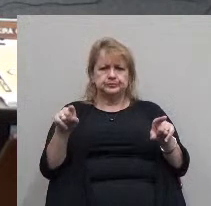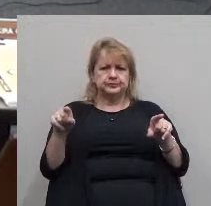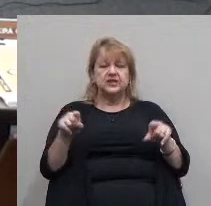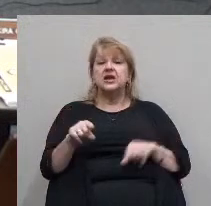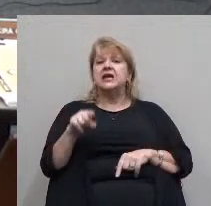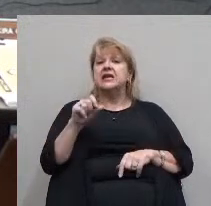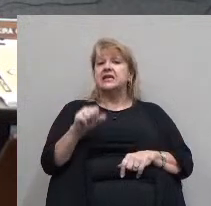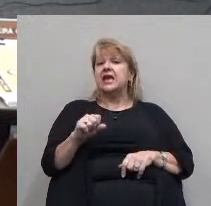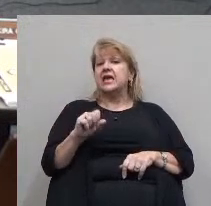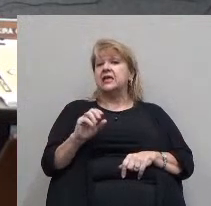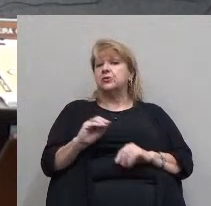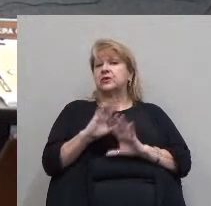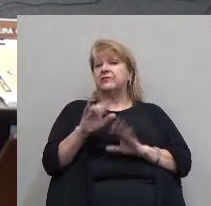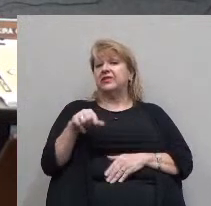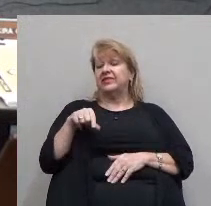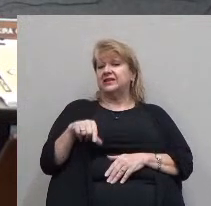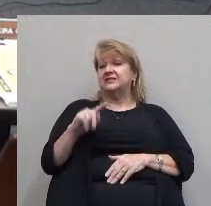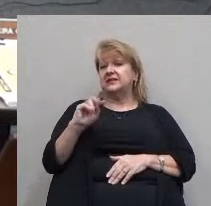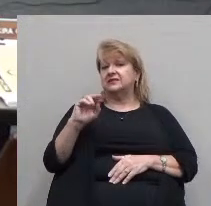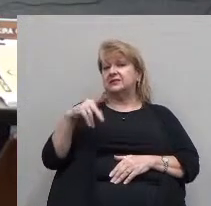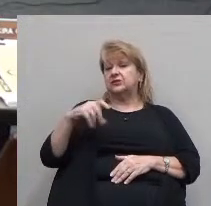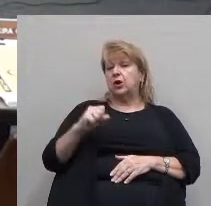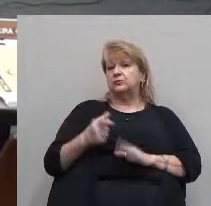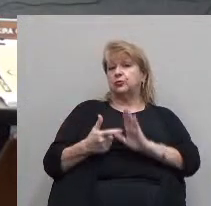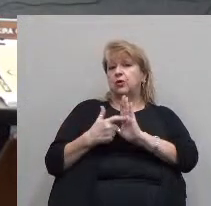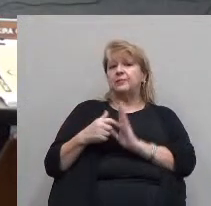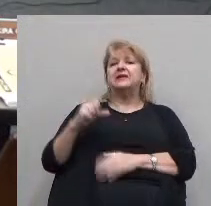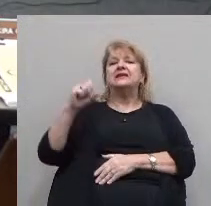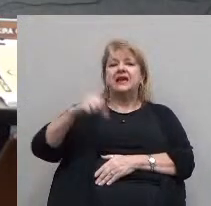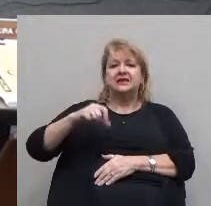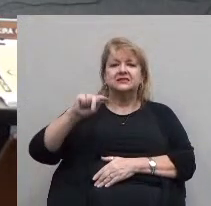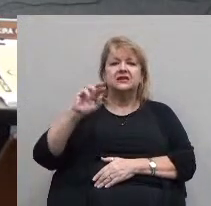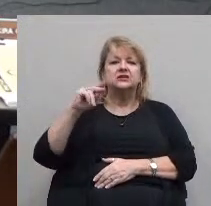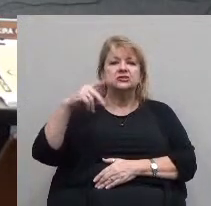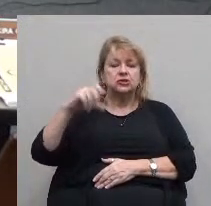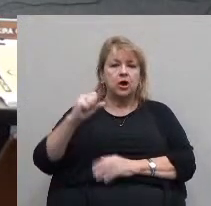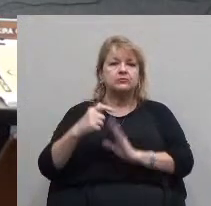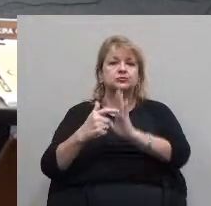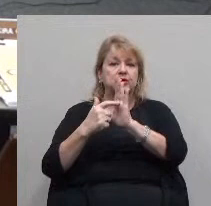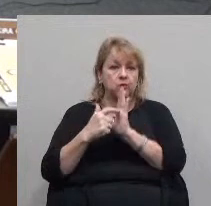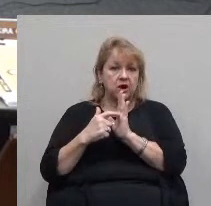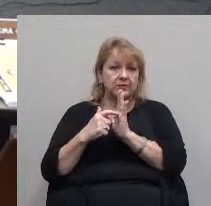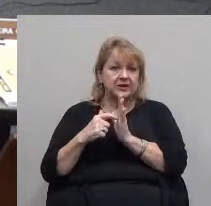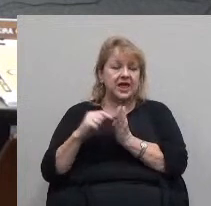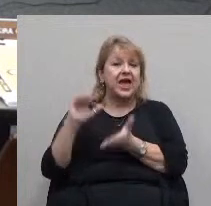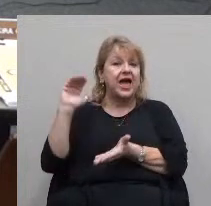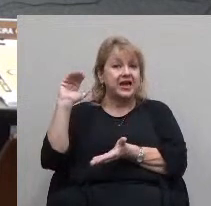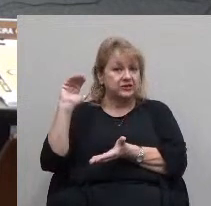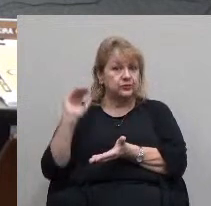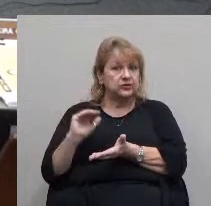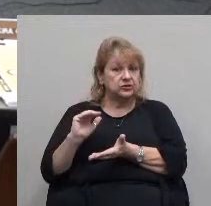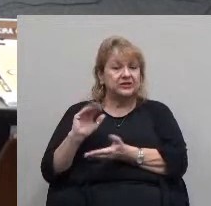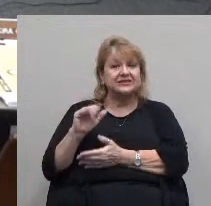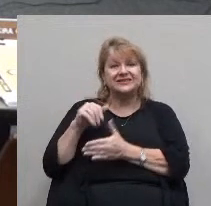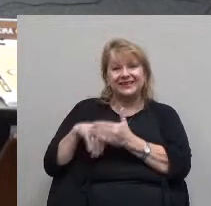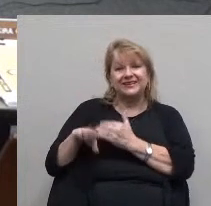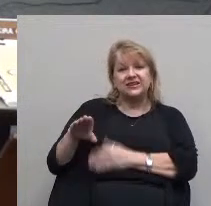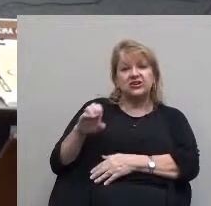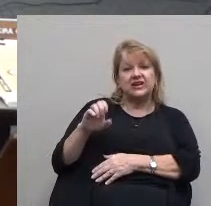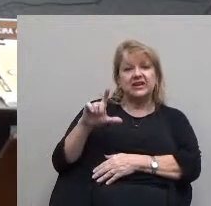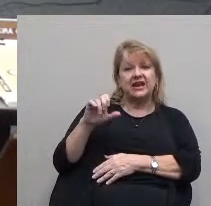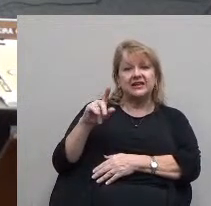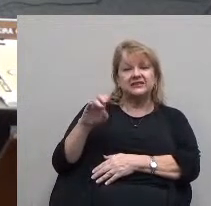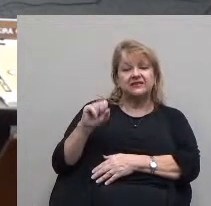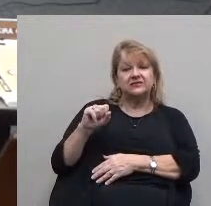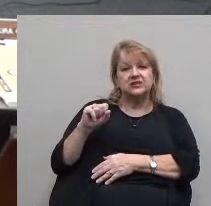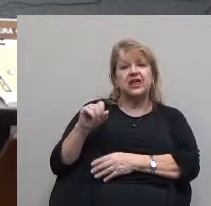if this is a TOPS requirement? This will be a TOPS requirement. So it will reduce, it is in their electives, and